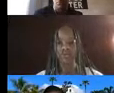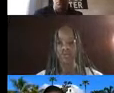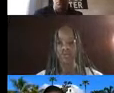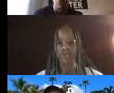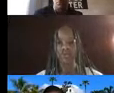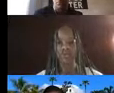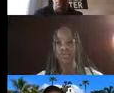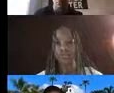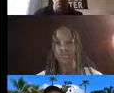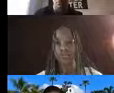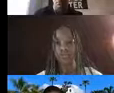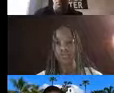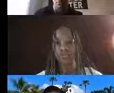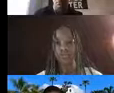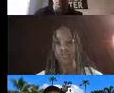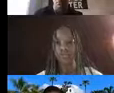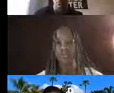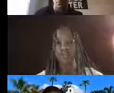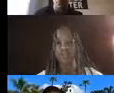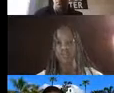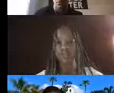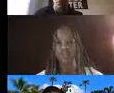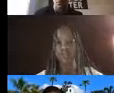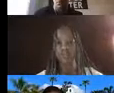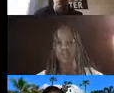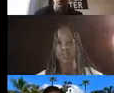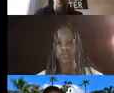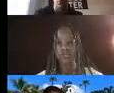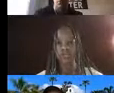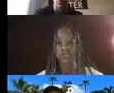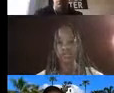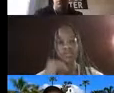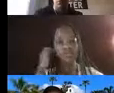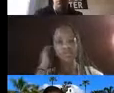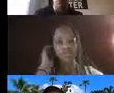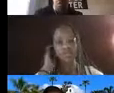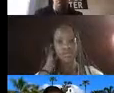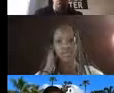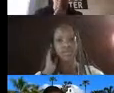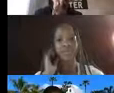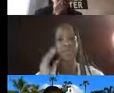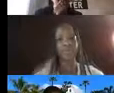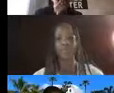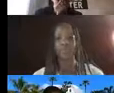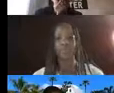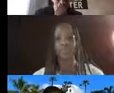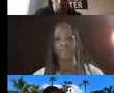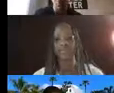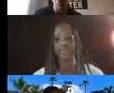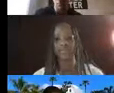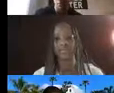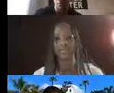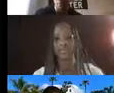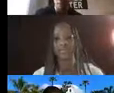and they want to see you succeed. Being a part of Harambe my freshman year was one of the greatest experiences I've ever